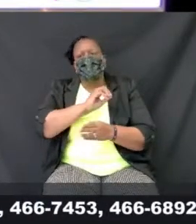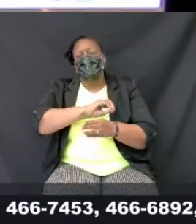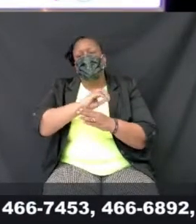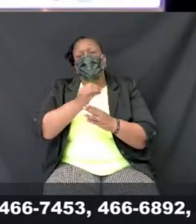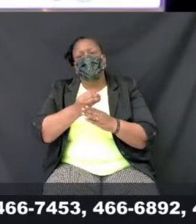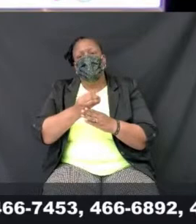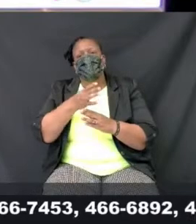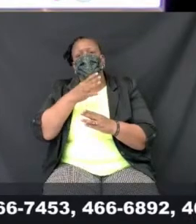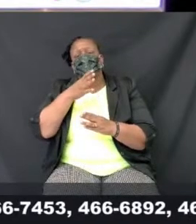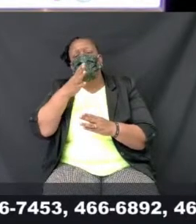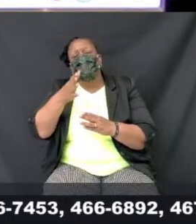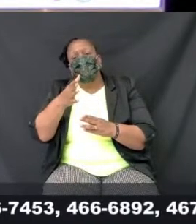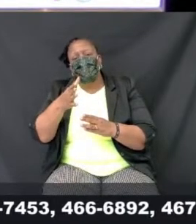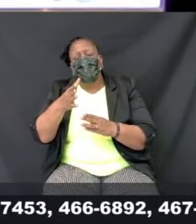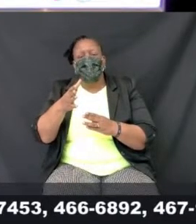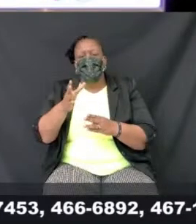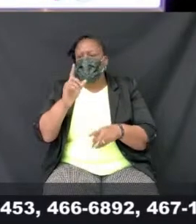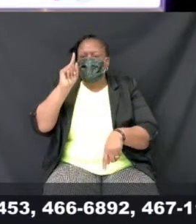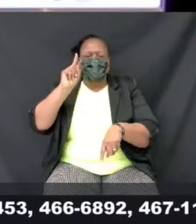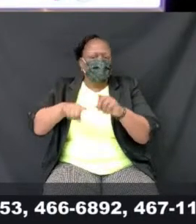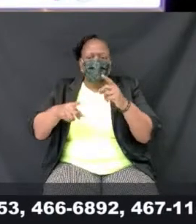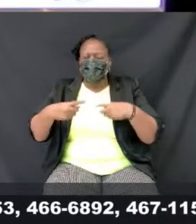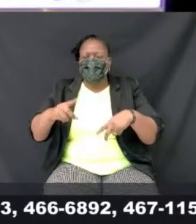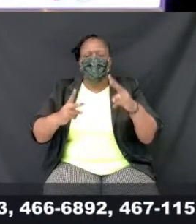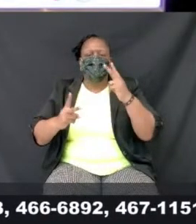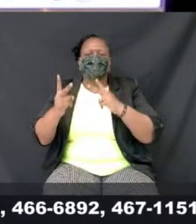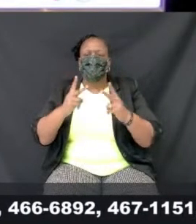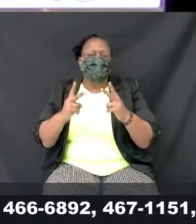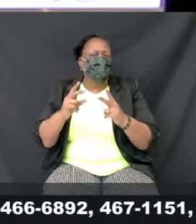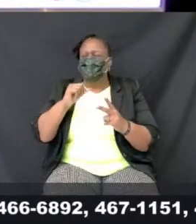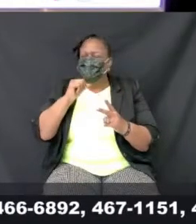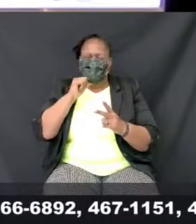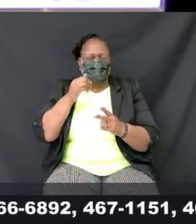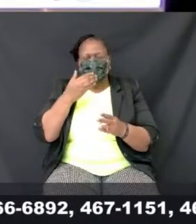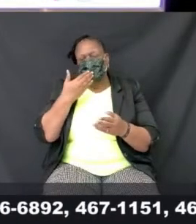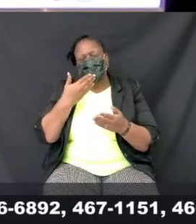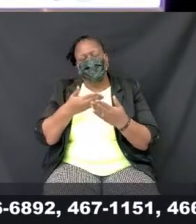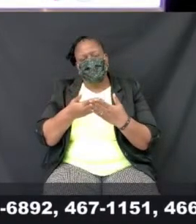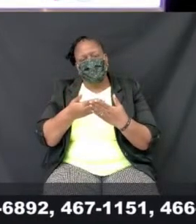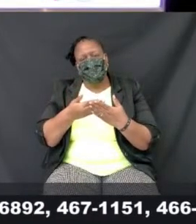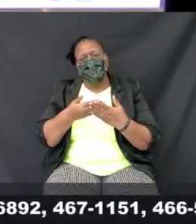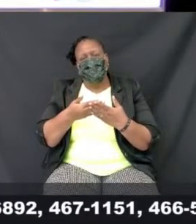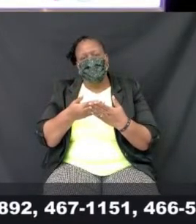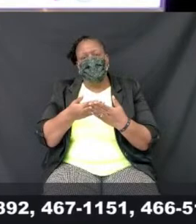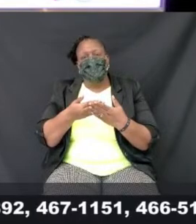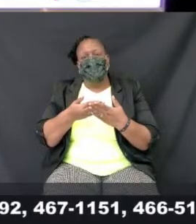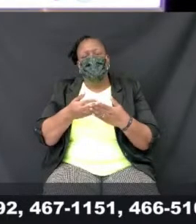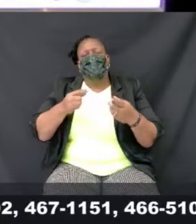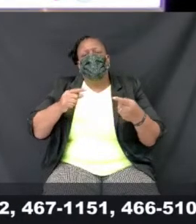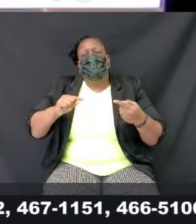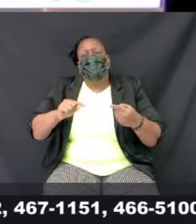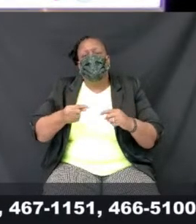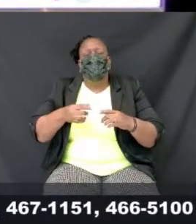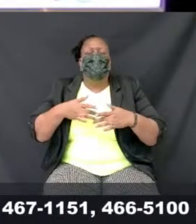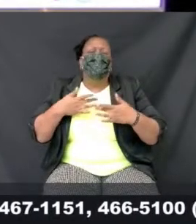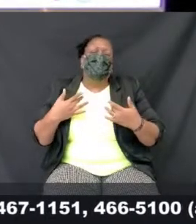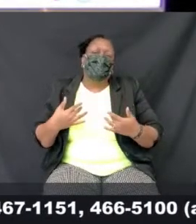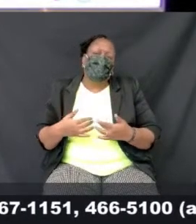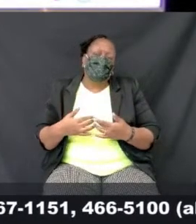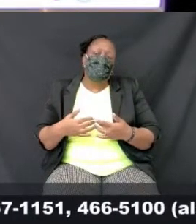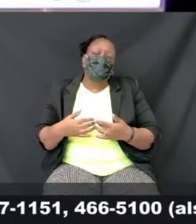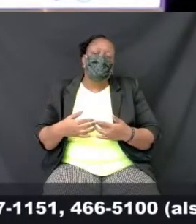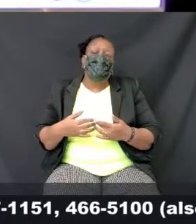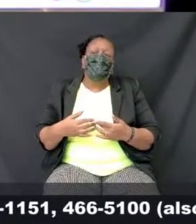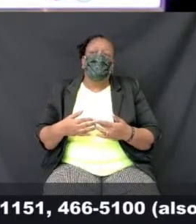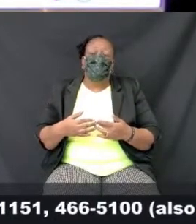terminal disease and you cannot go and visit that person, it can be very traumatic. As a matter of fact, there are a number of persons